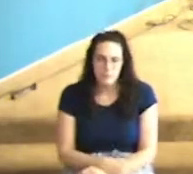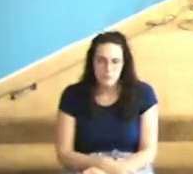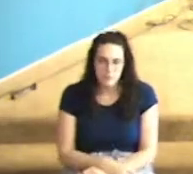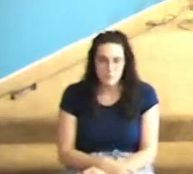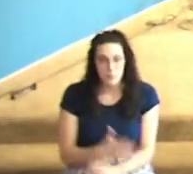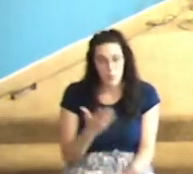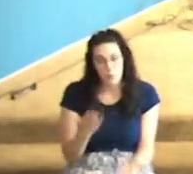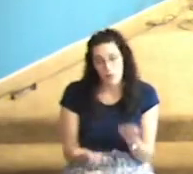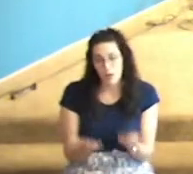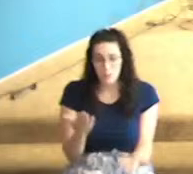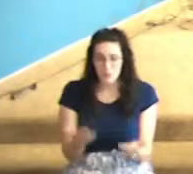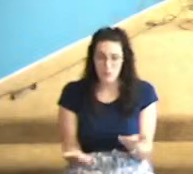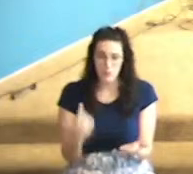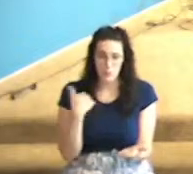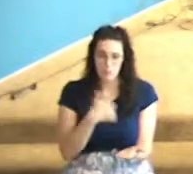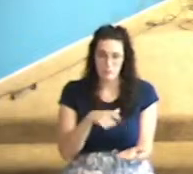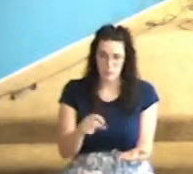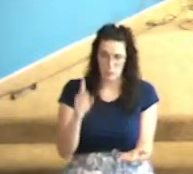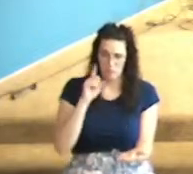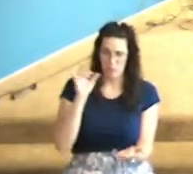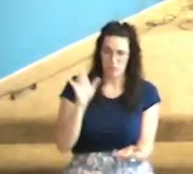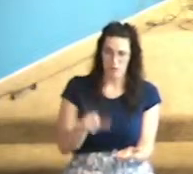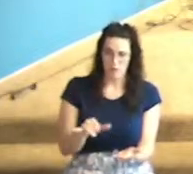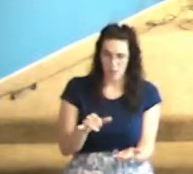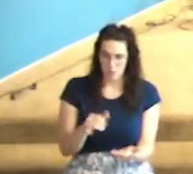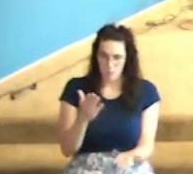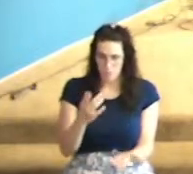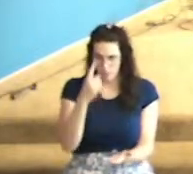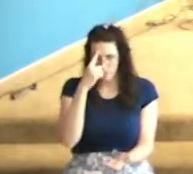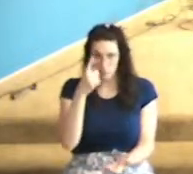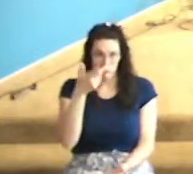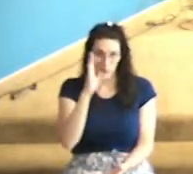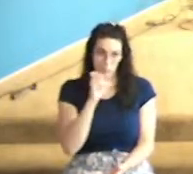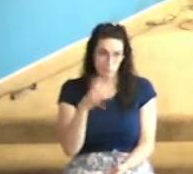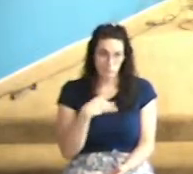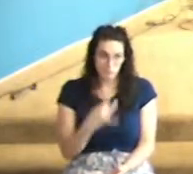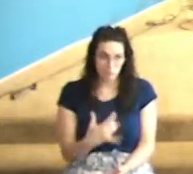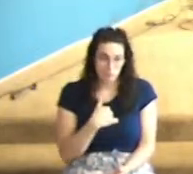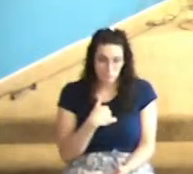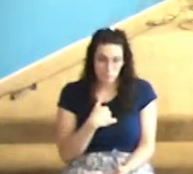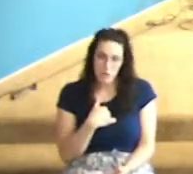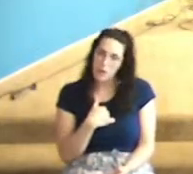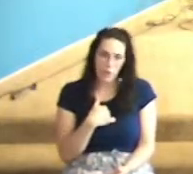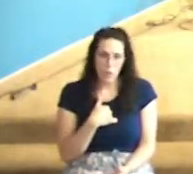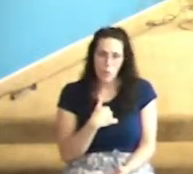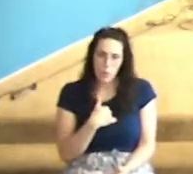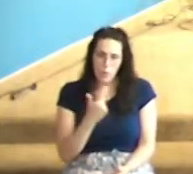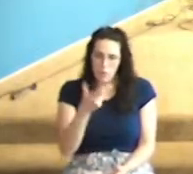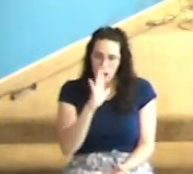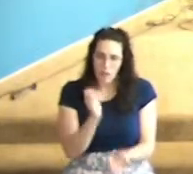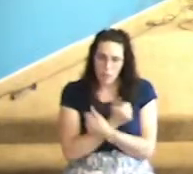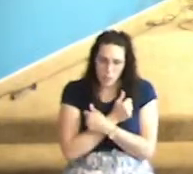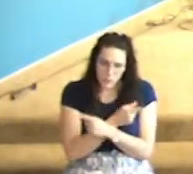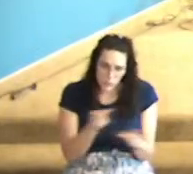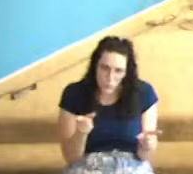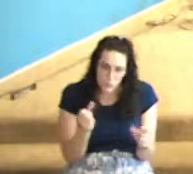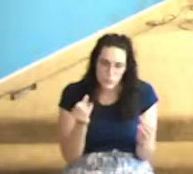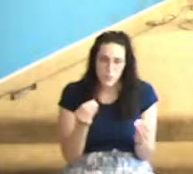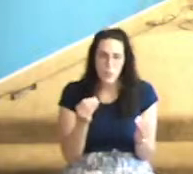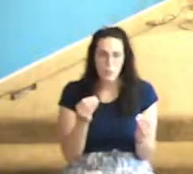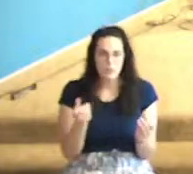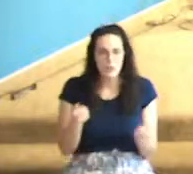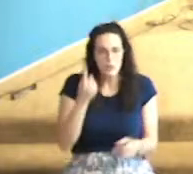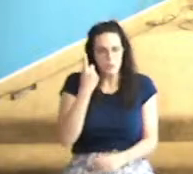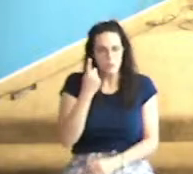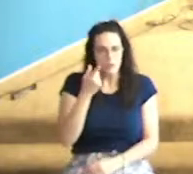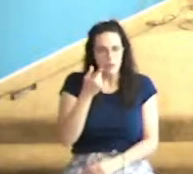And so maybe we just need to hear that. Maybe you've just thought, you know, God just doesn't like me. God loves you. And so hear that just